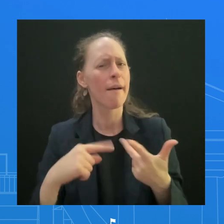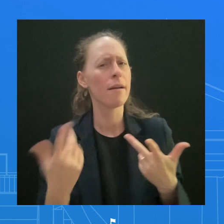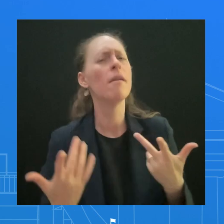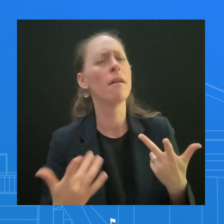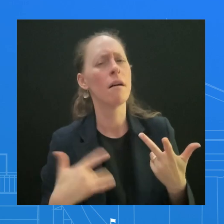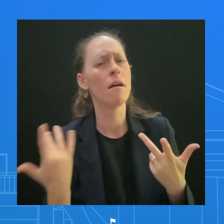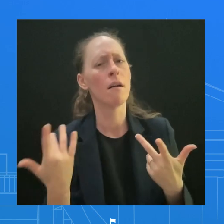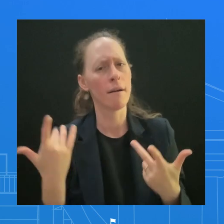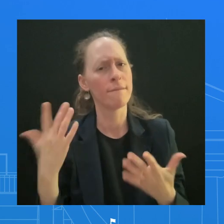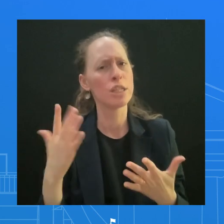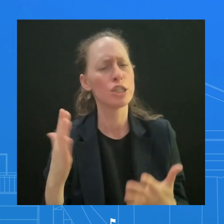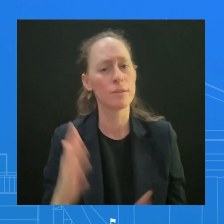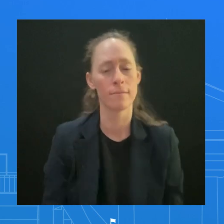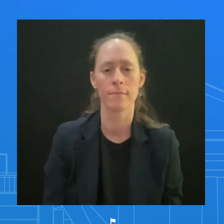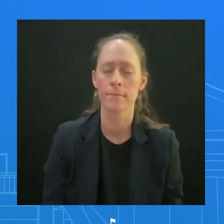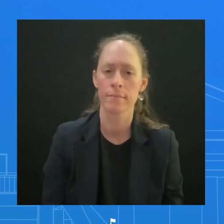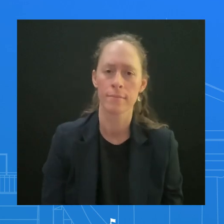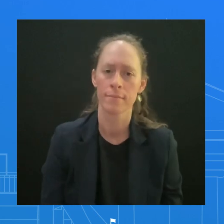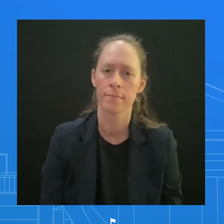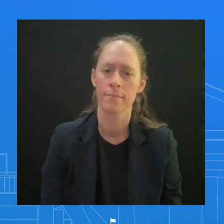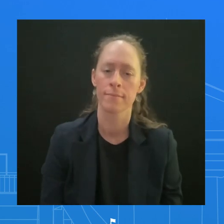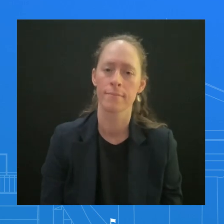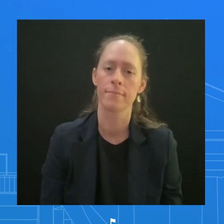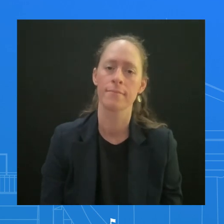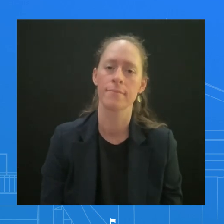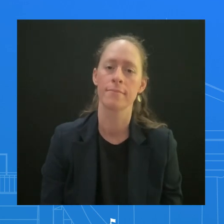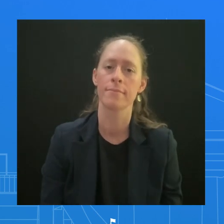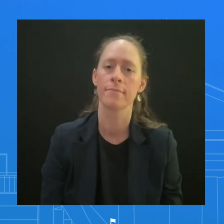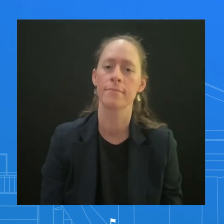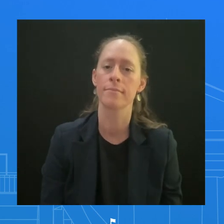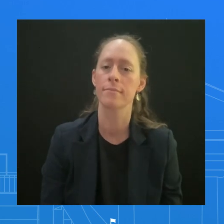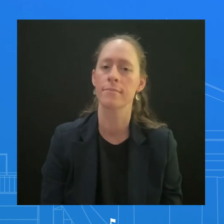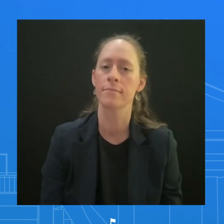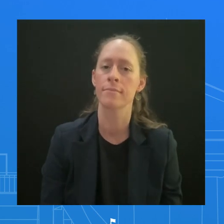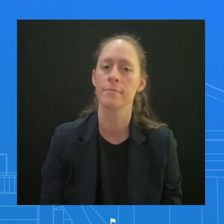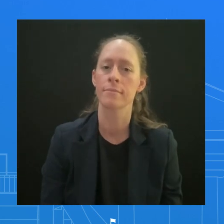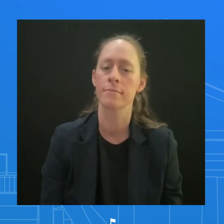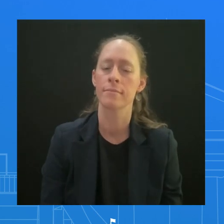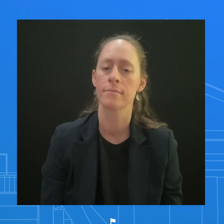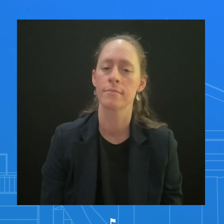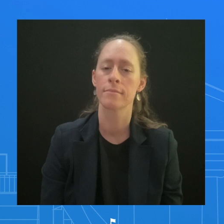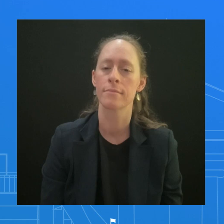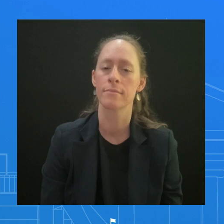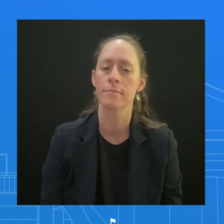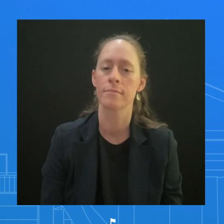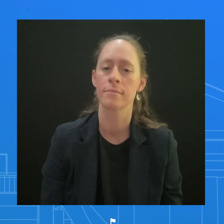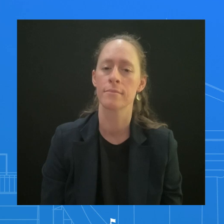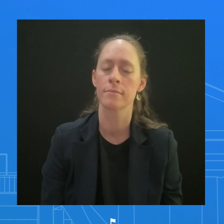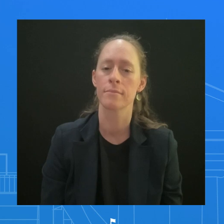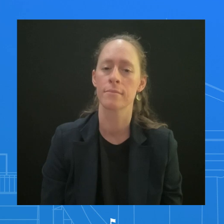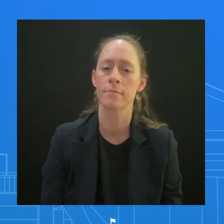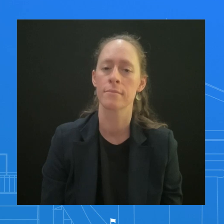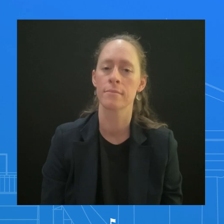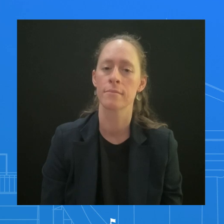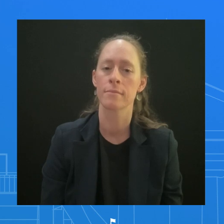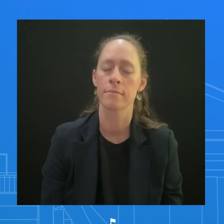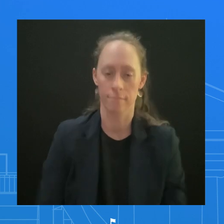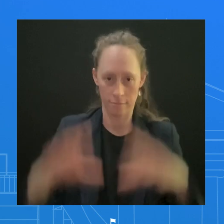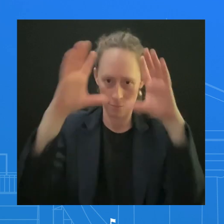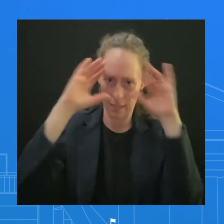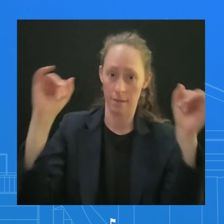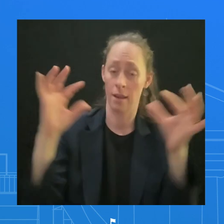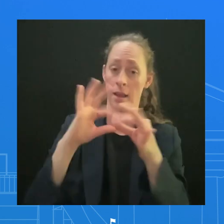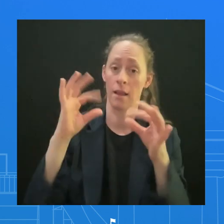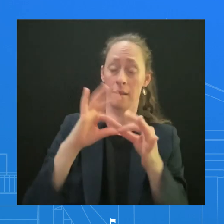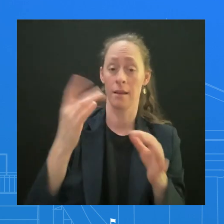John, the president said in his comments yesterday that he doesn't believe his China comments have had any consequence. Isn't China issuing a démarche to